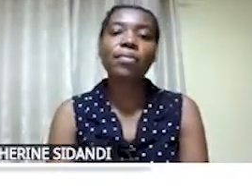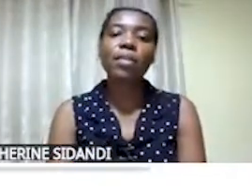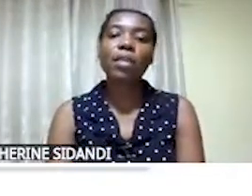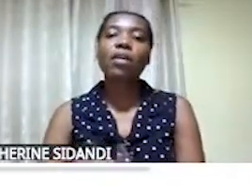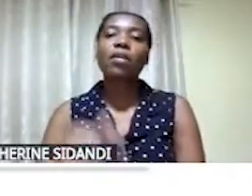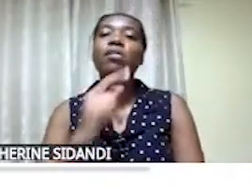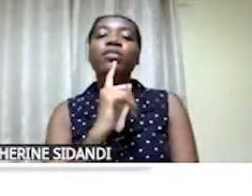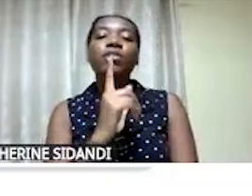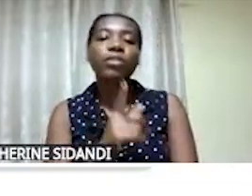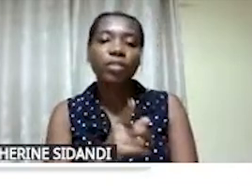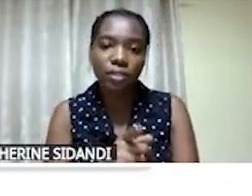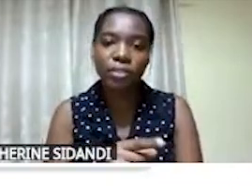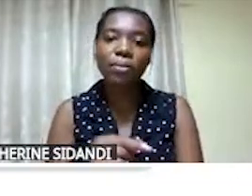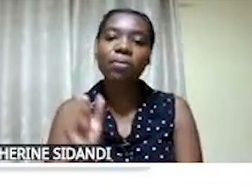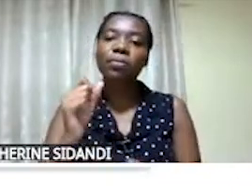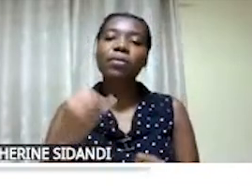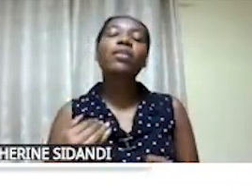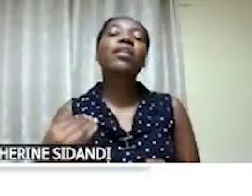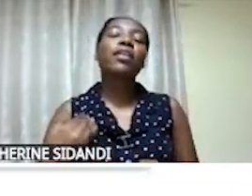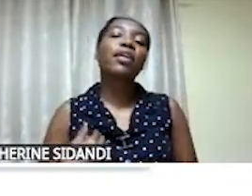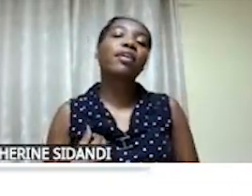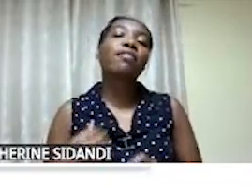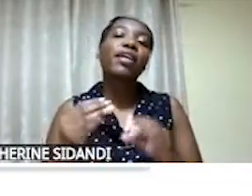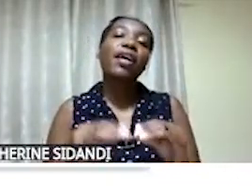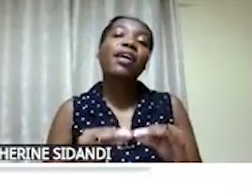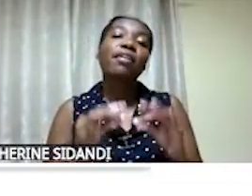worked when there is accountability. Yeah.